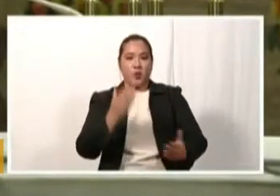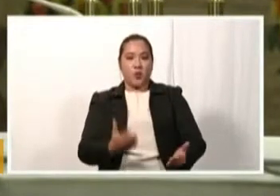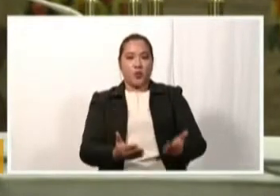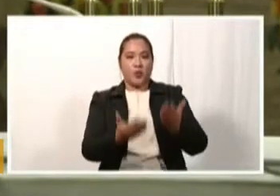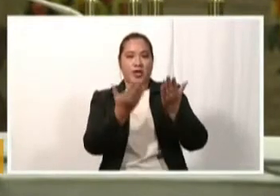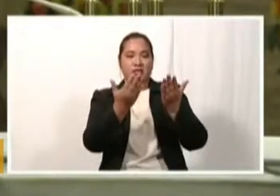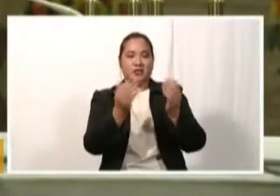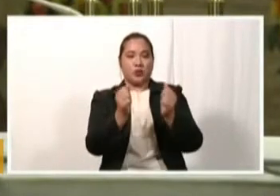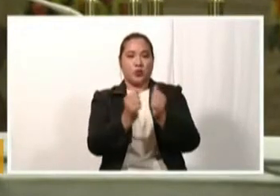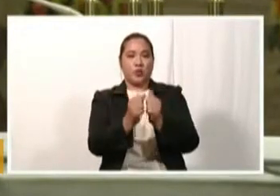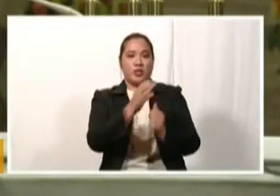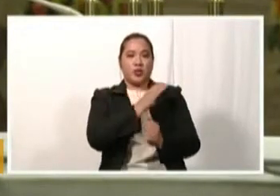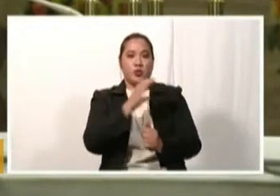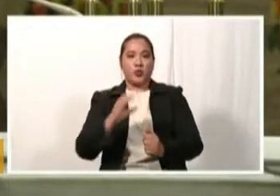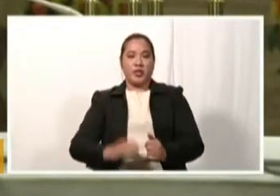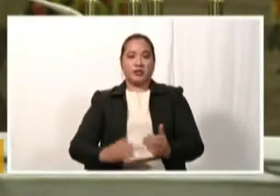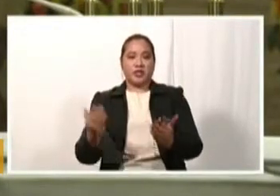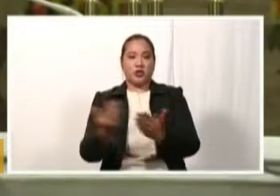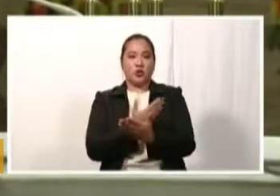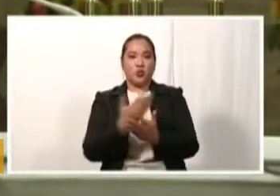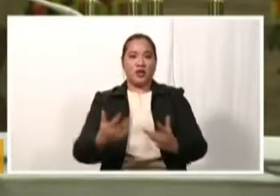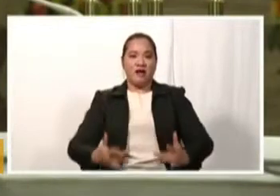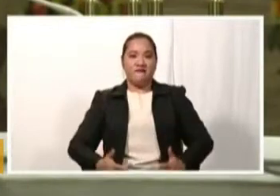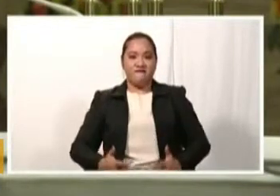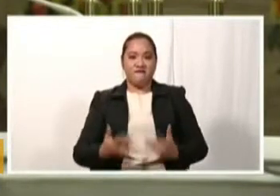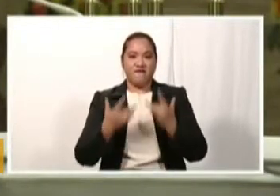with Christ to a new life.